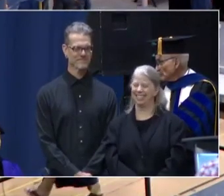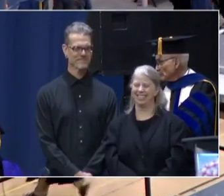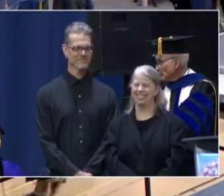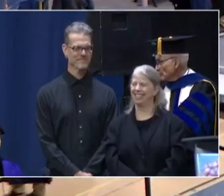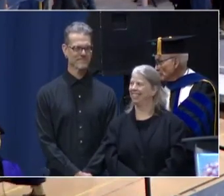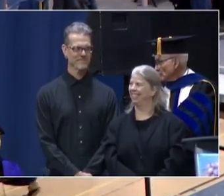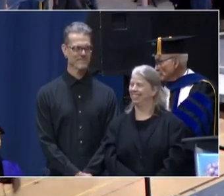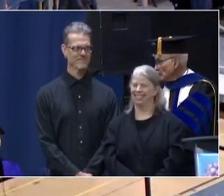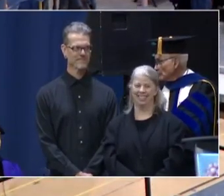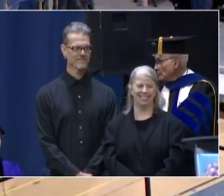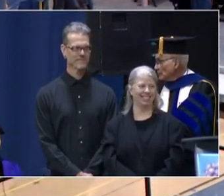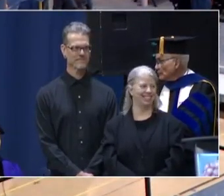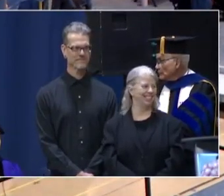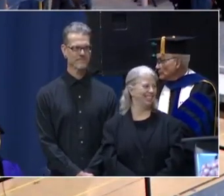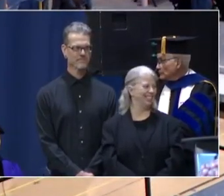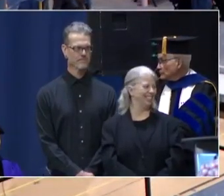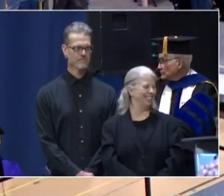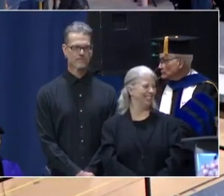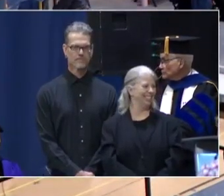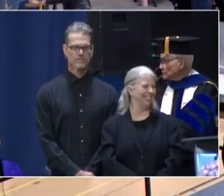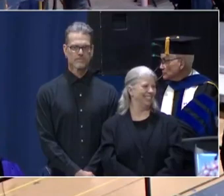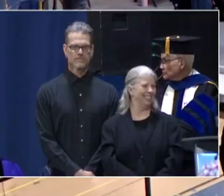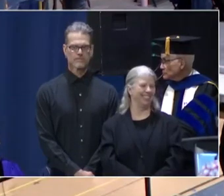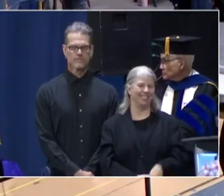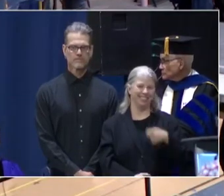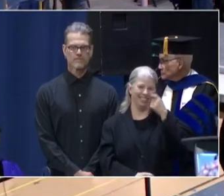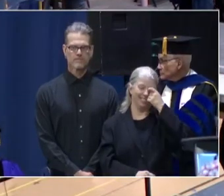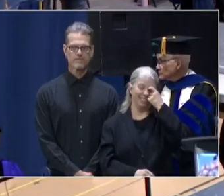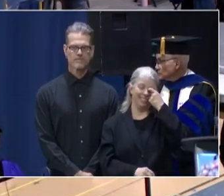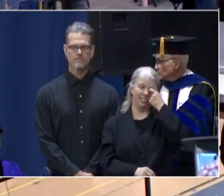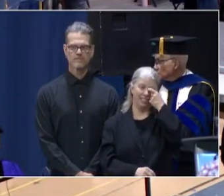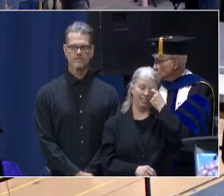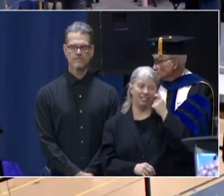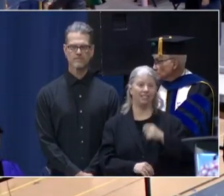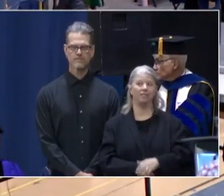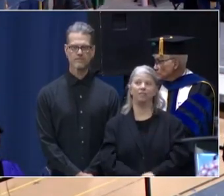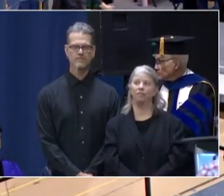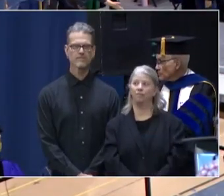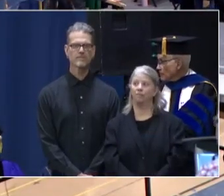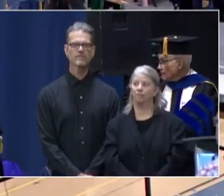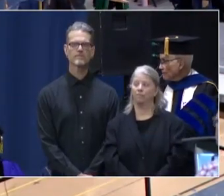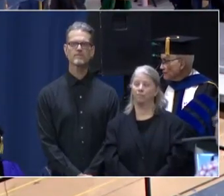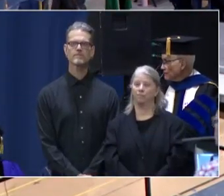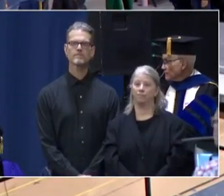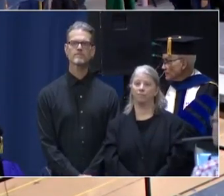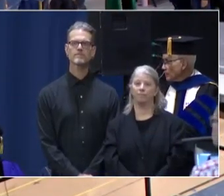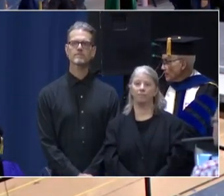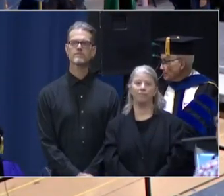Going a bit.